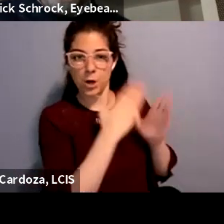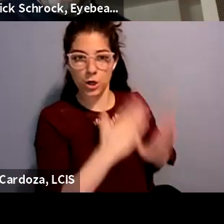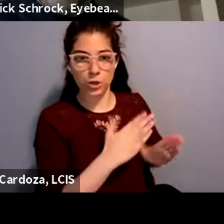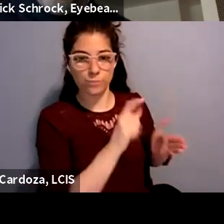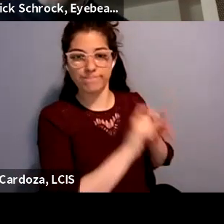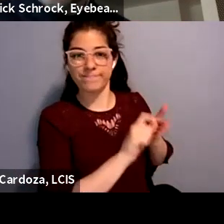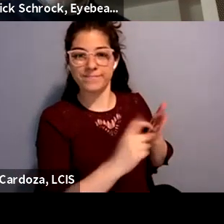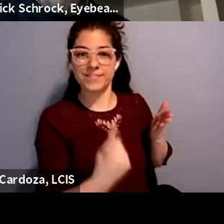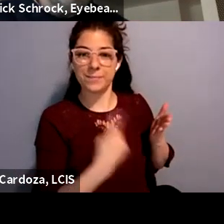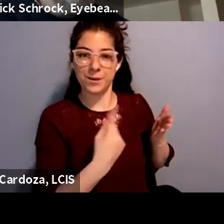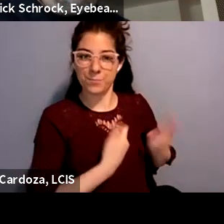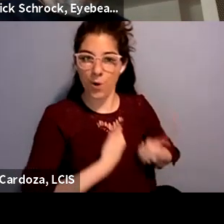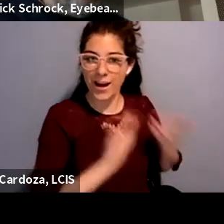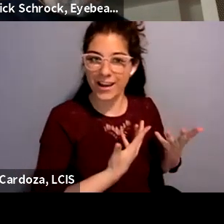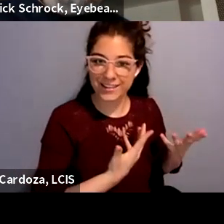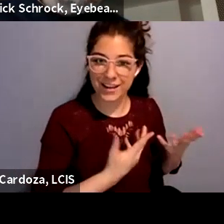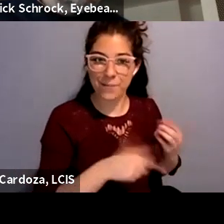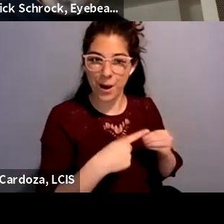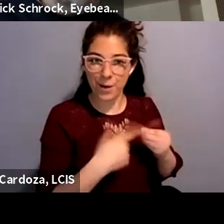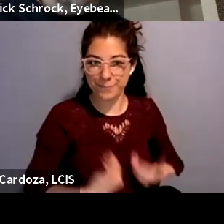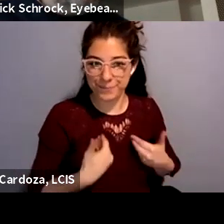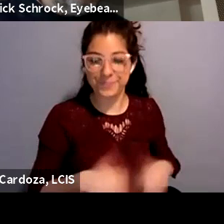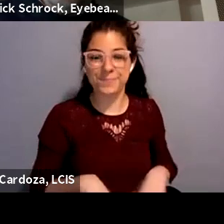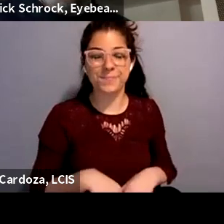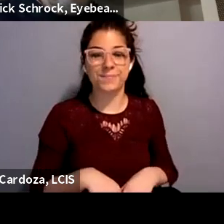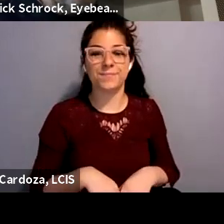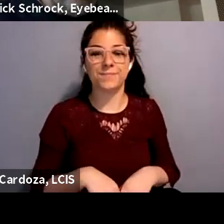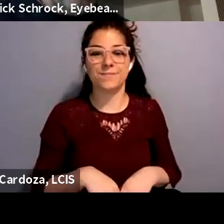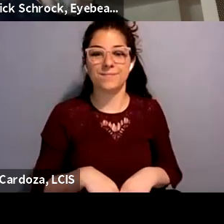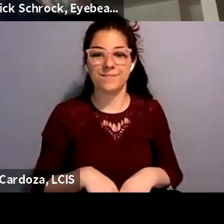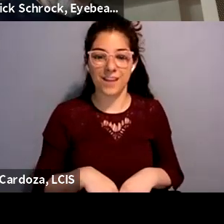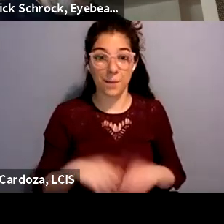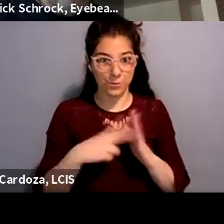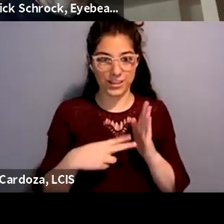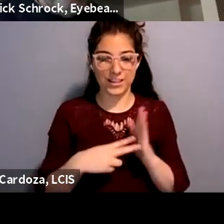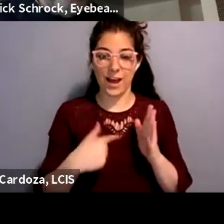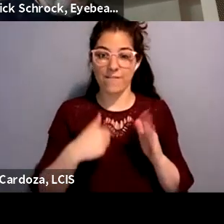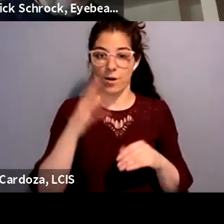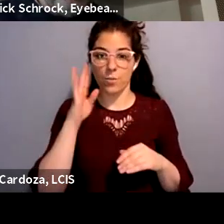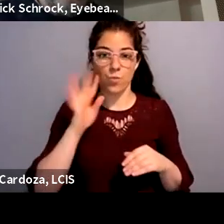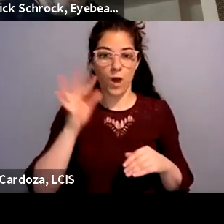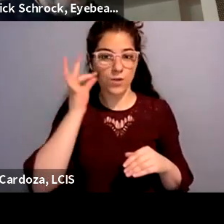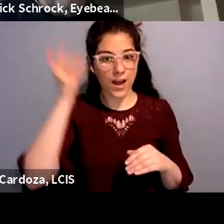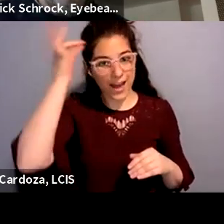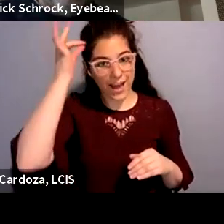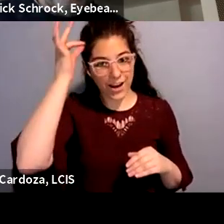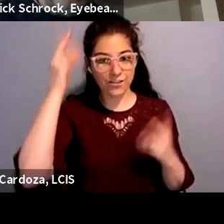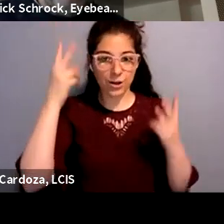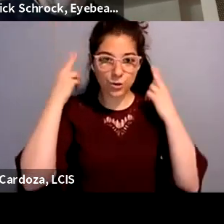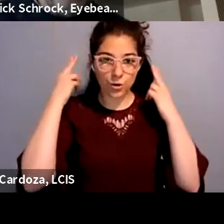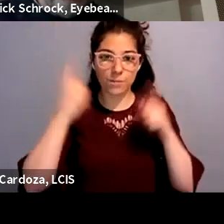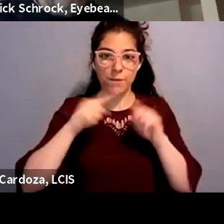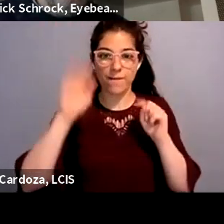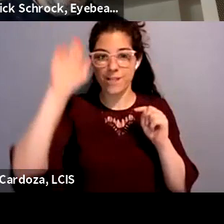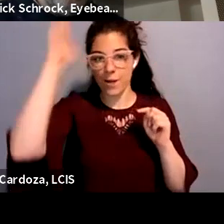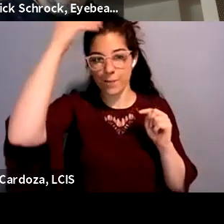something poetic in that regard. It is, I have brown and gray hair, cut short but floppy on top